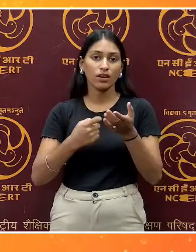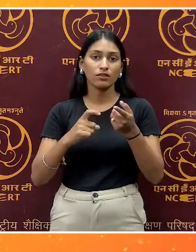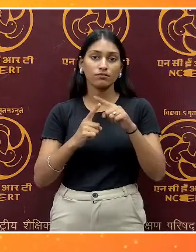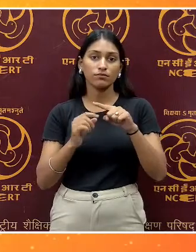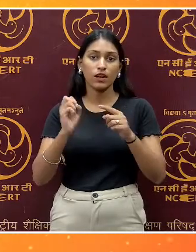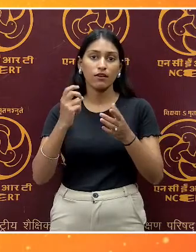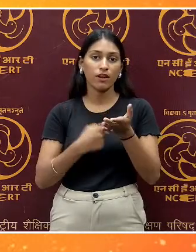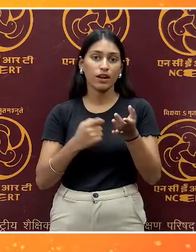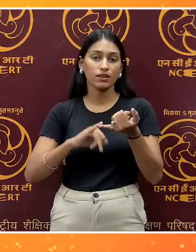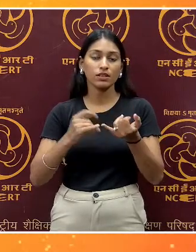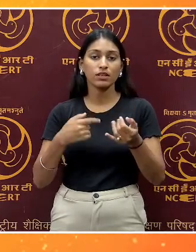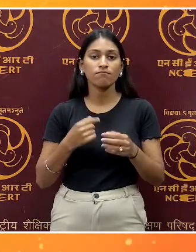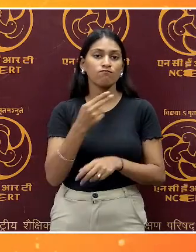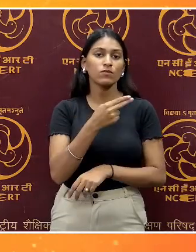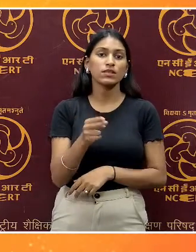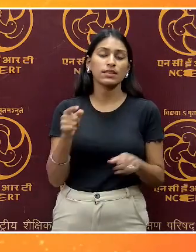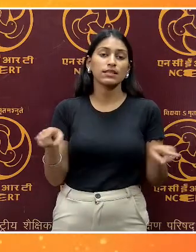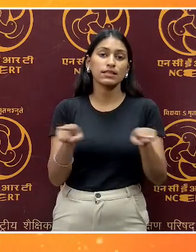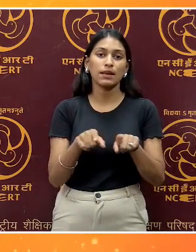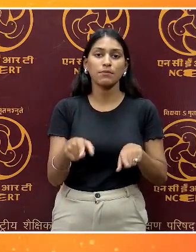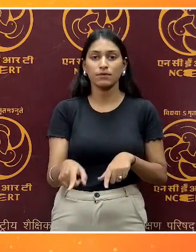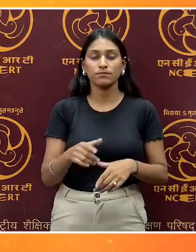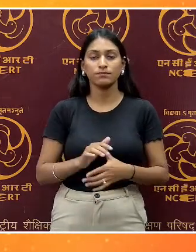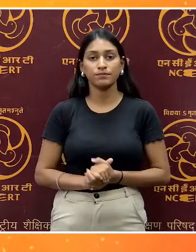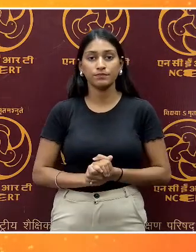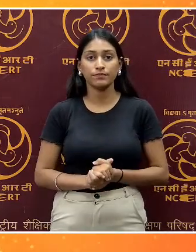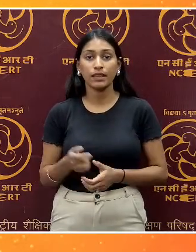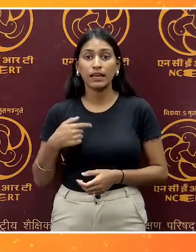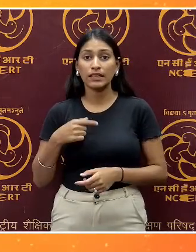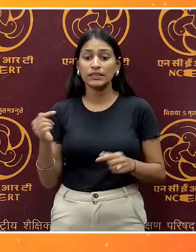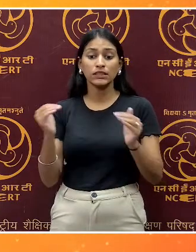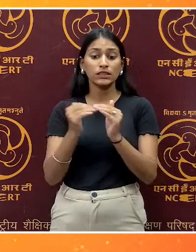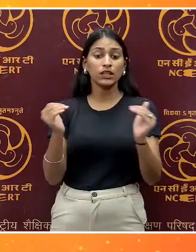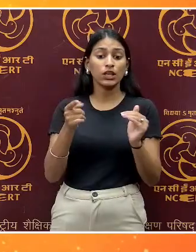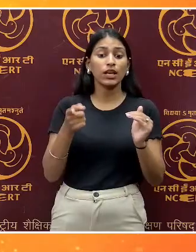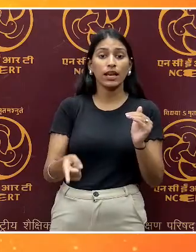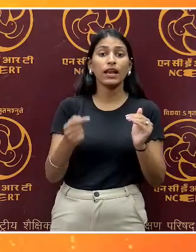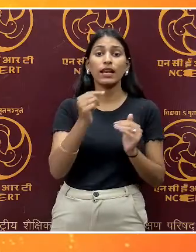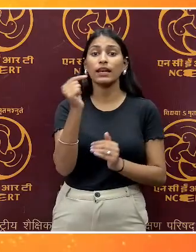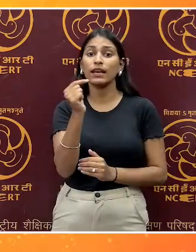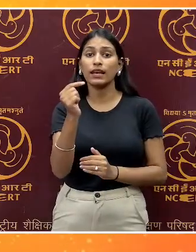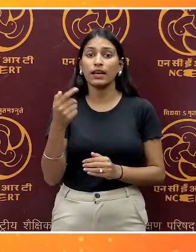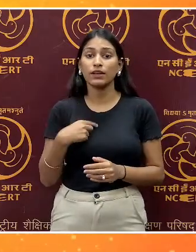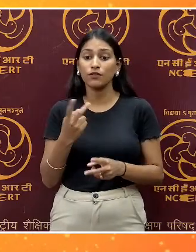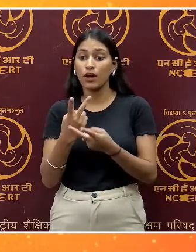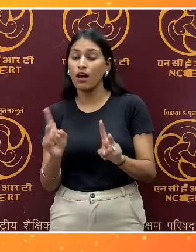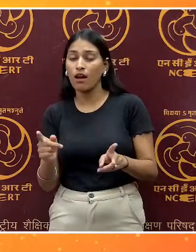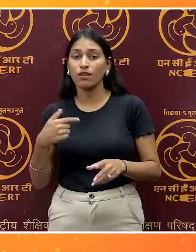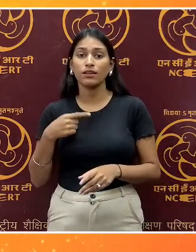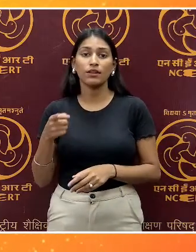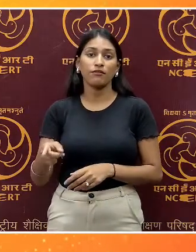Here B is minus A or A is minus B. Each vector is negative of the other vector.